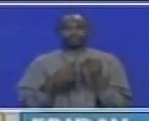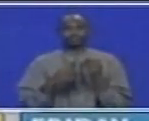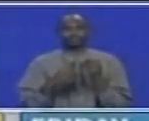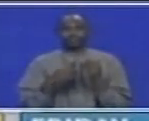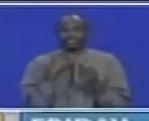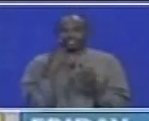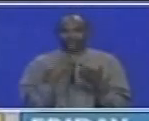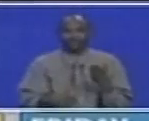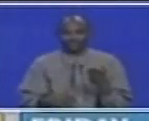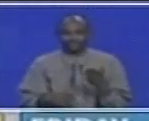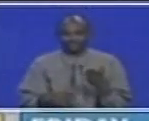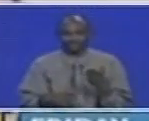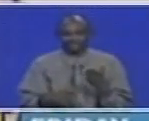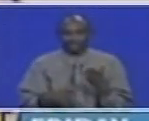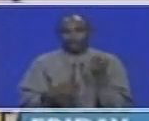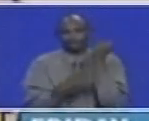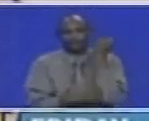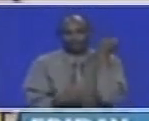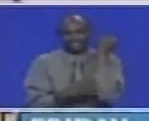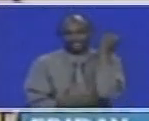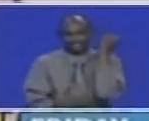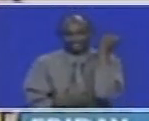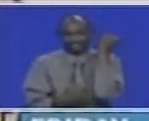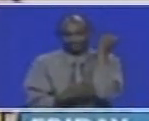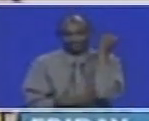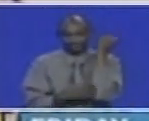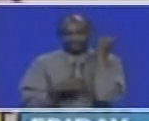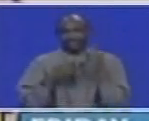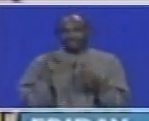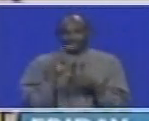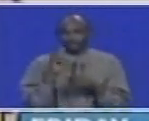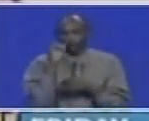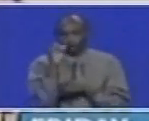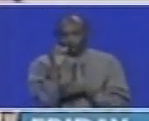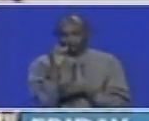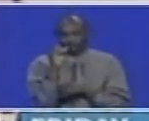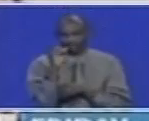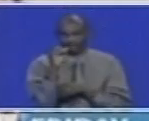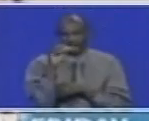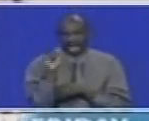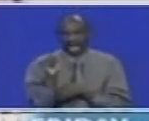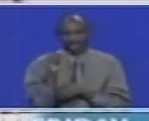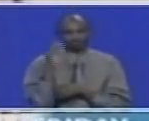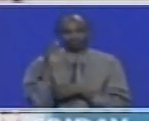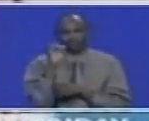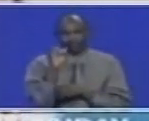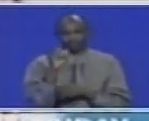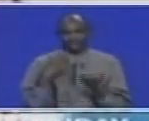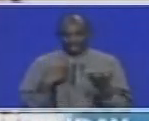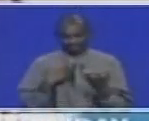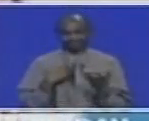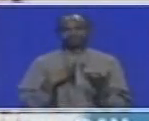Betty, we say poverty. The sound value is O, not A. O, poverty